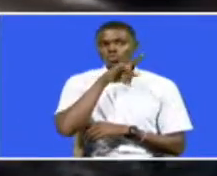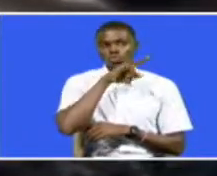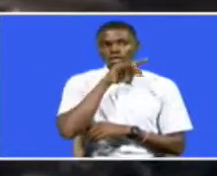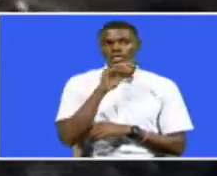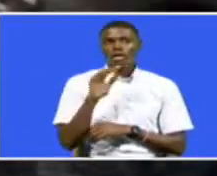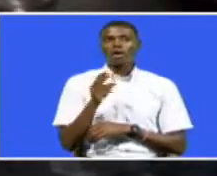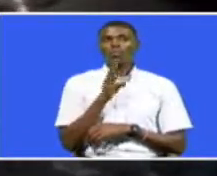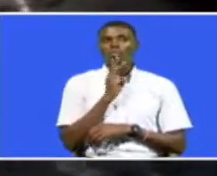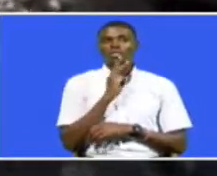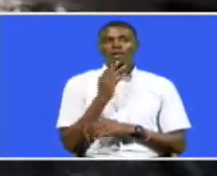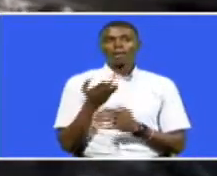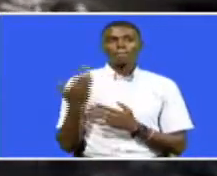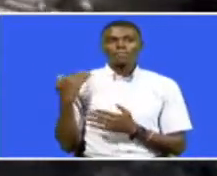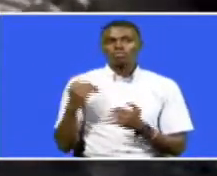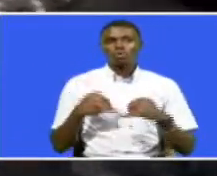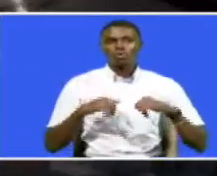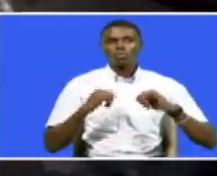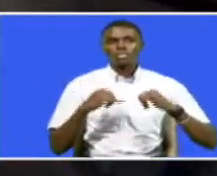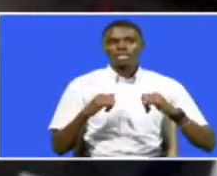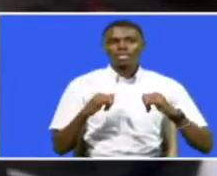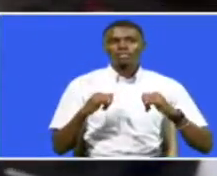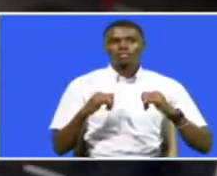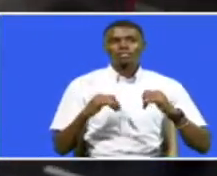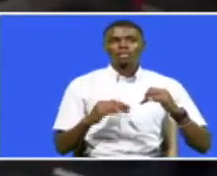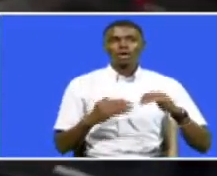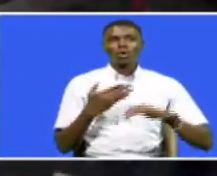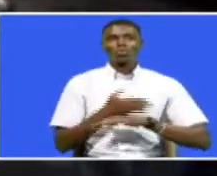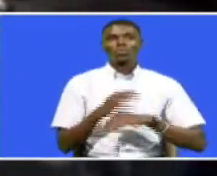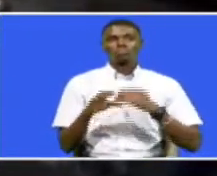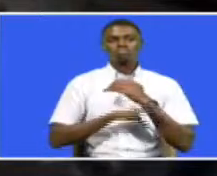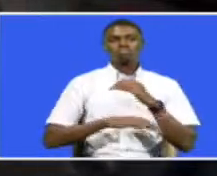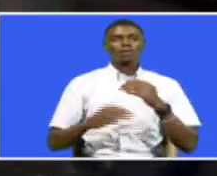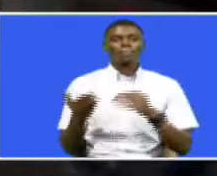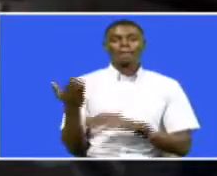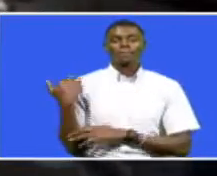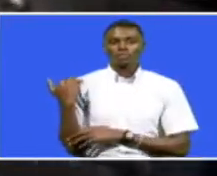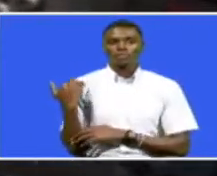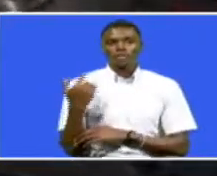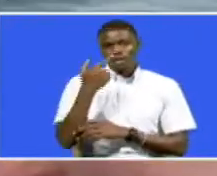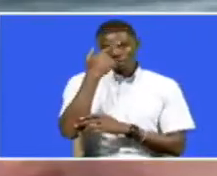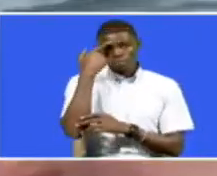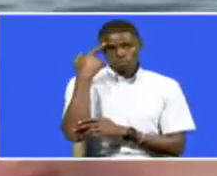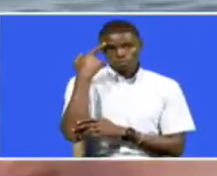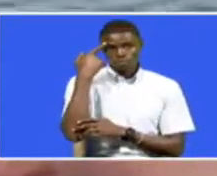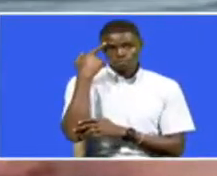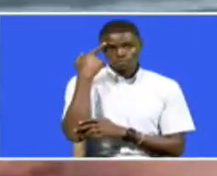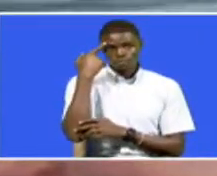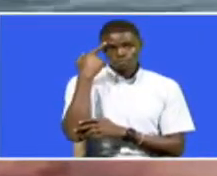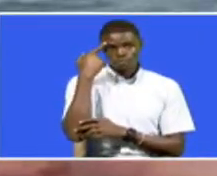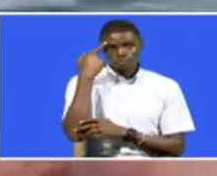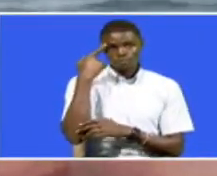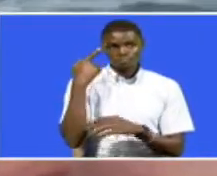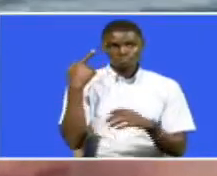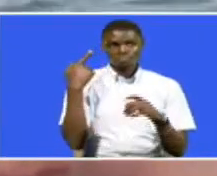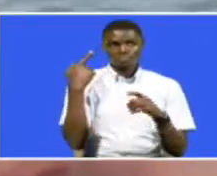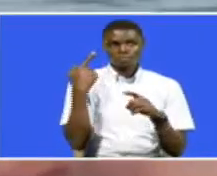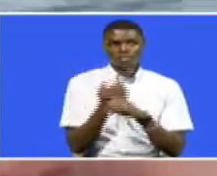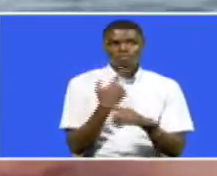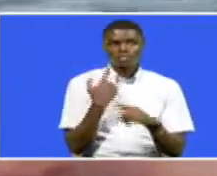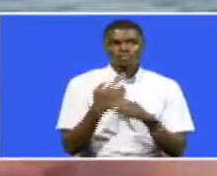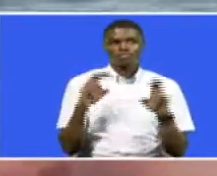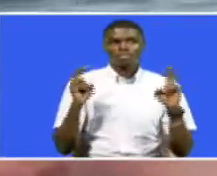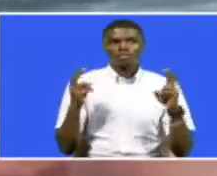Partially because we've tried the cross country before, and because of, you know, various